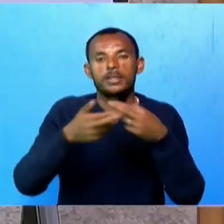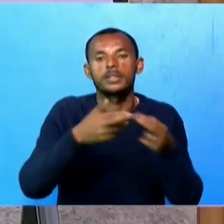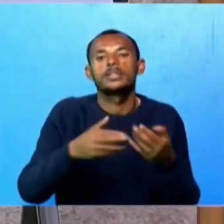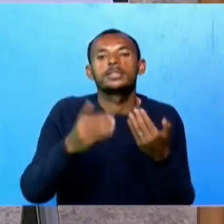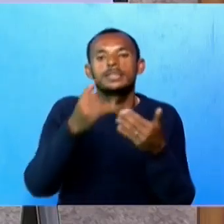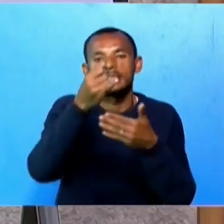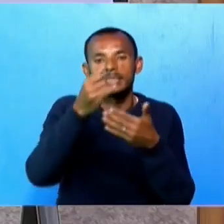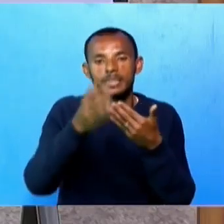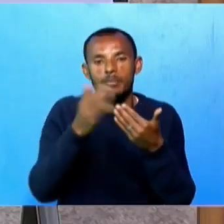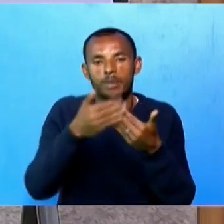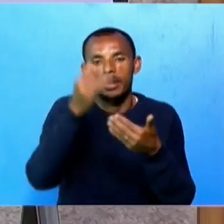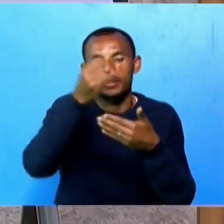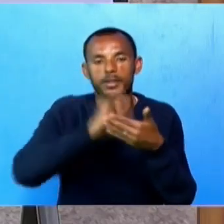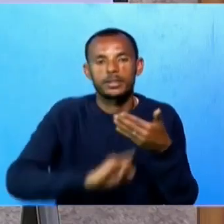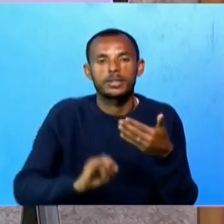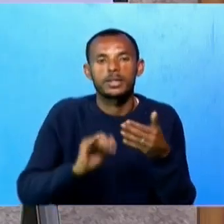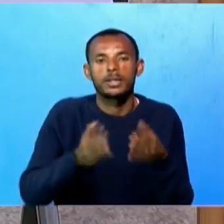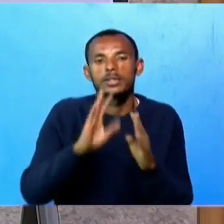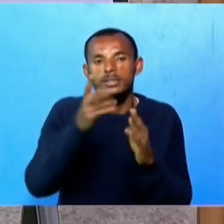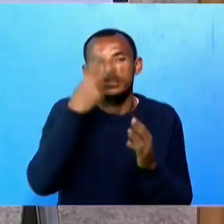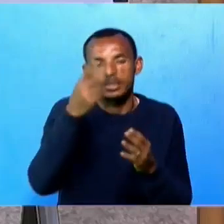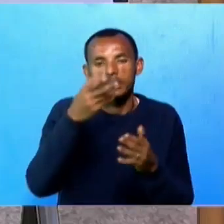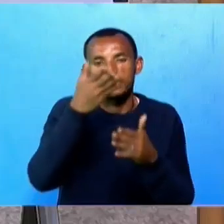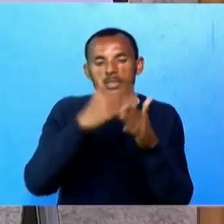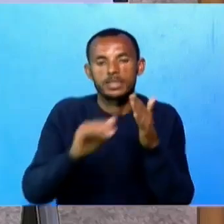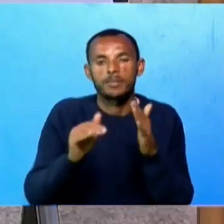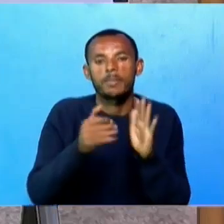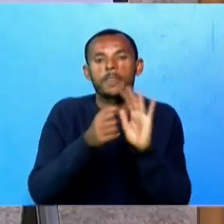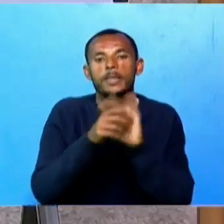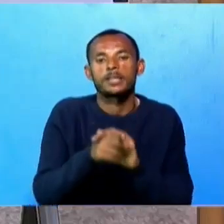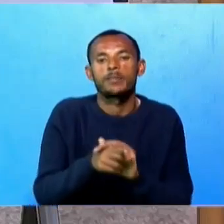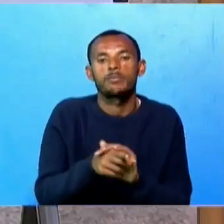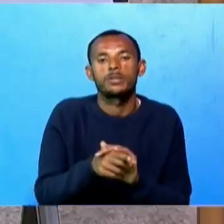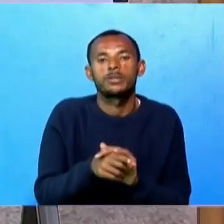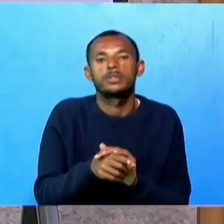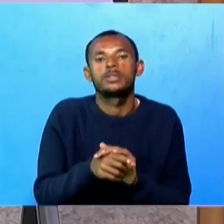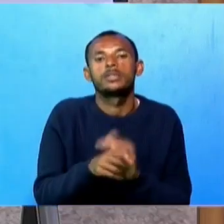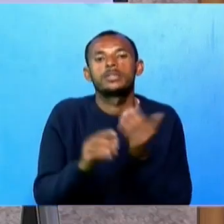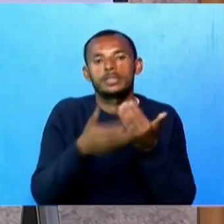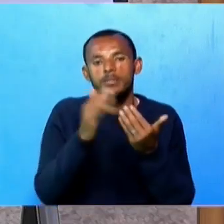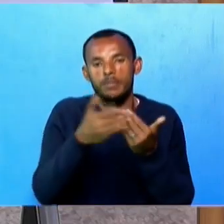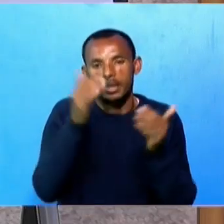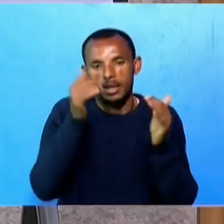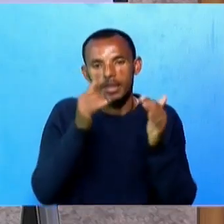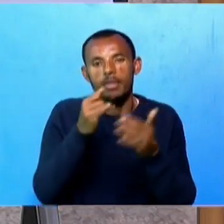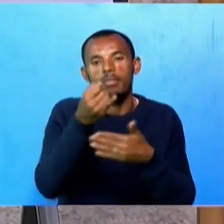interest. Let's see some other examples regarding simple interest.